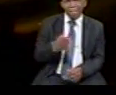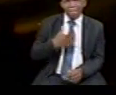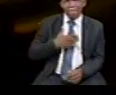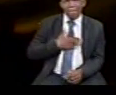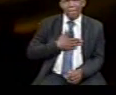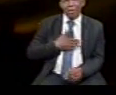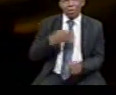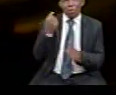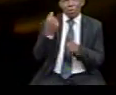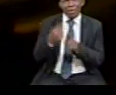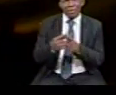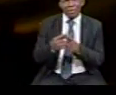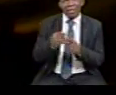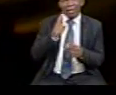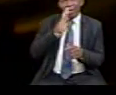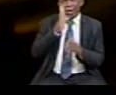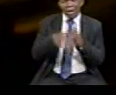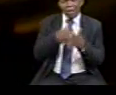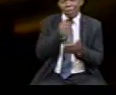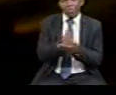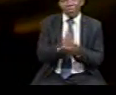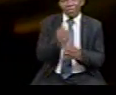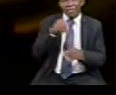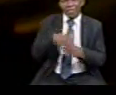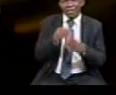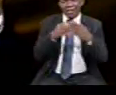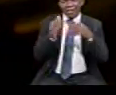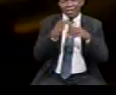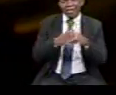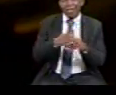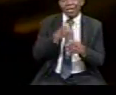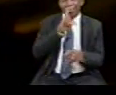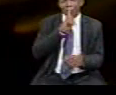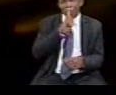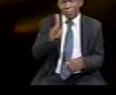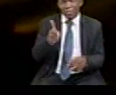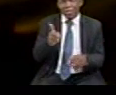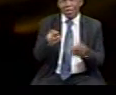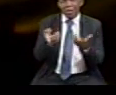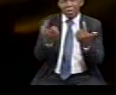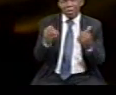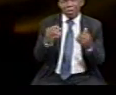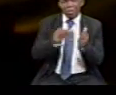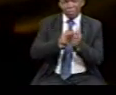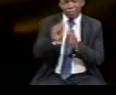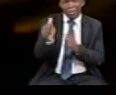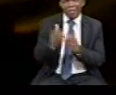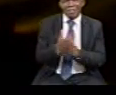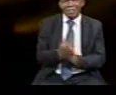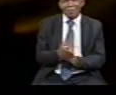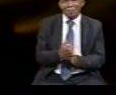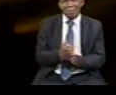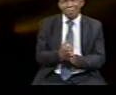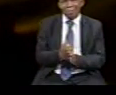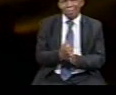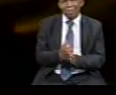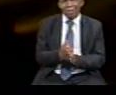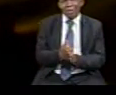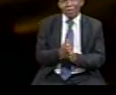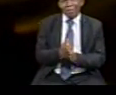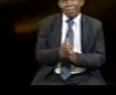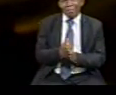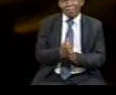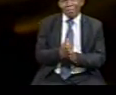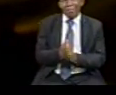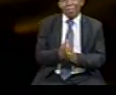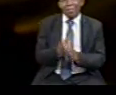in heaven. My words are words that will definitely come to pass. Kingdoms will come and go. My words will be constant. Kings will reign and go. My